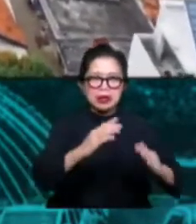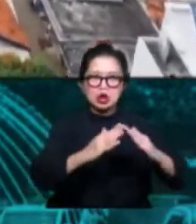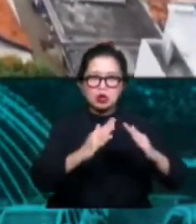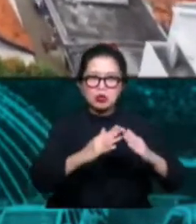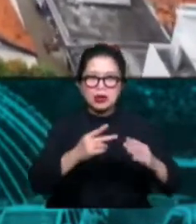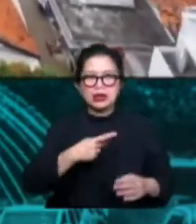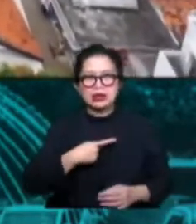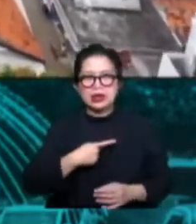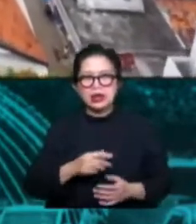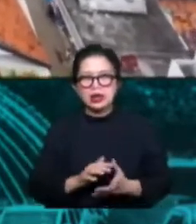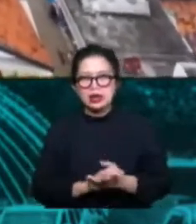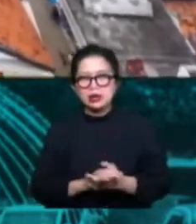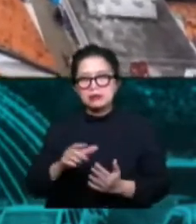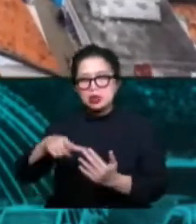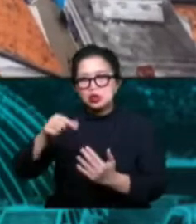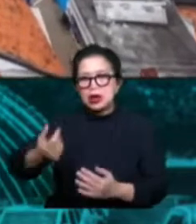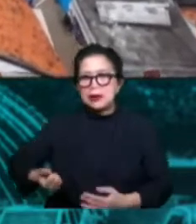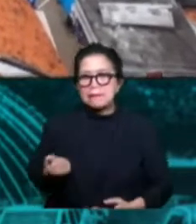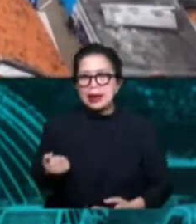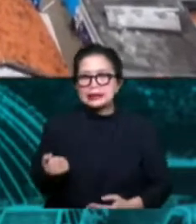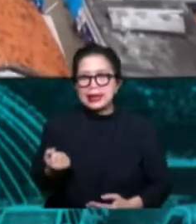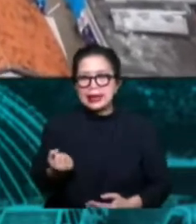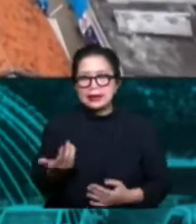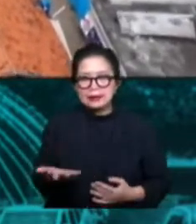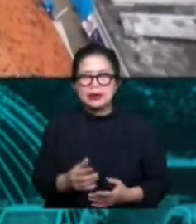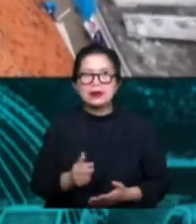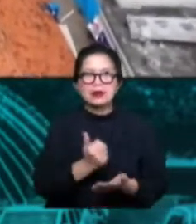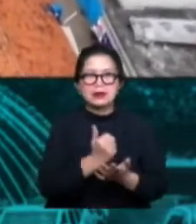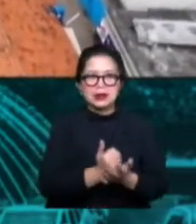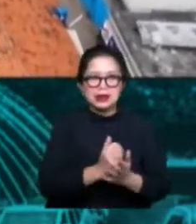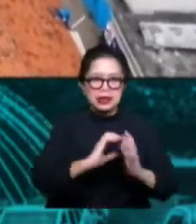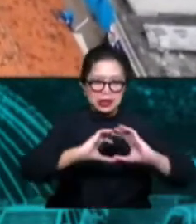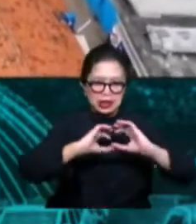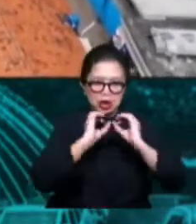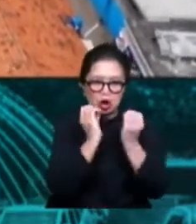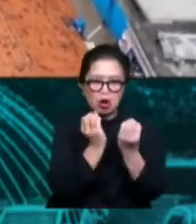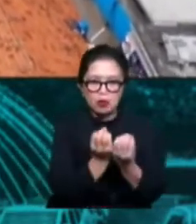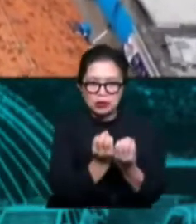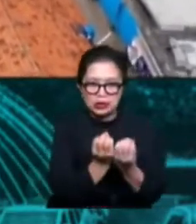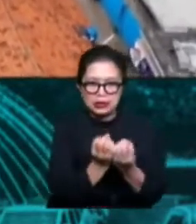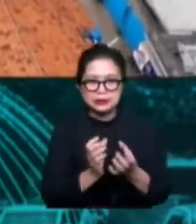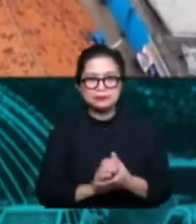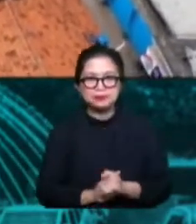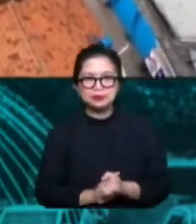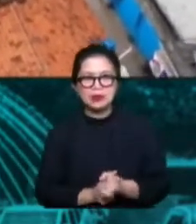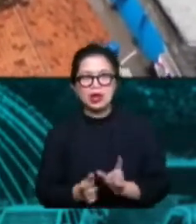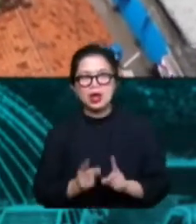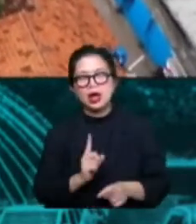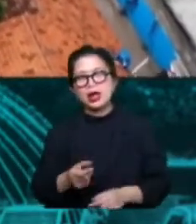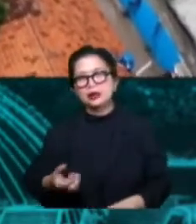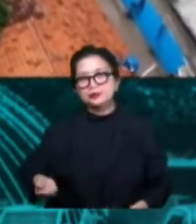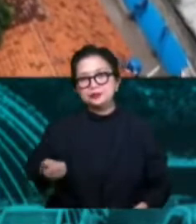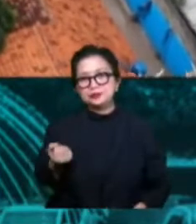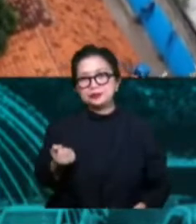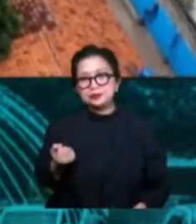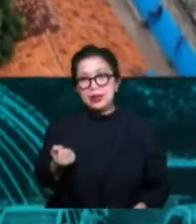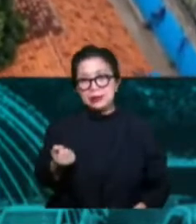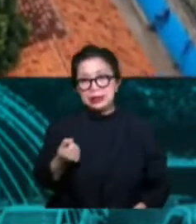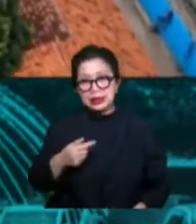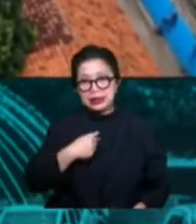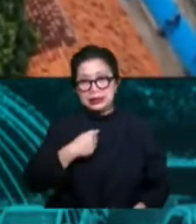unit community. I cannot if market or I work far away from